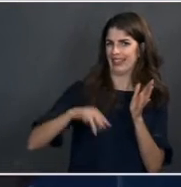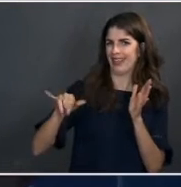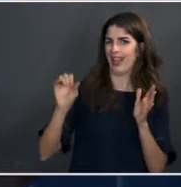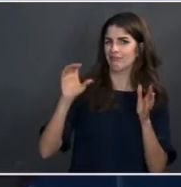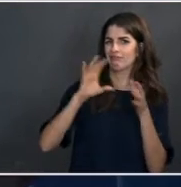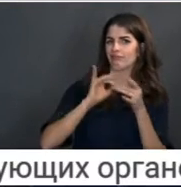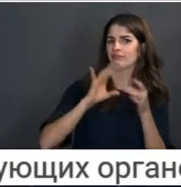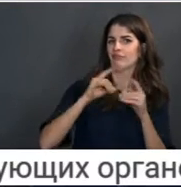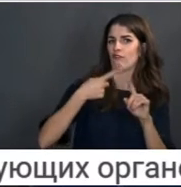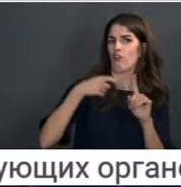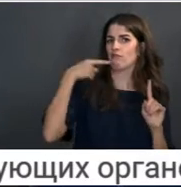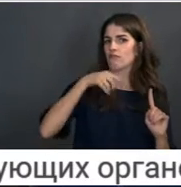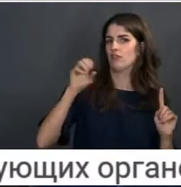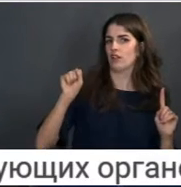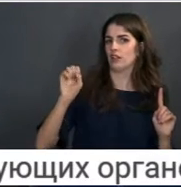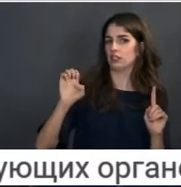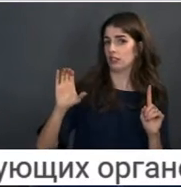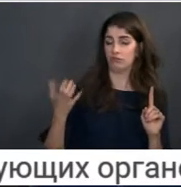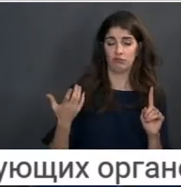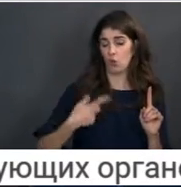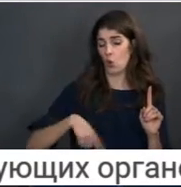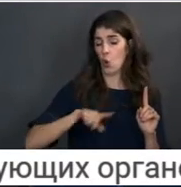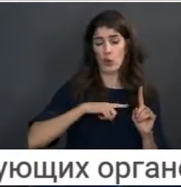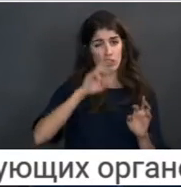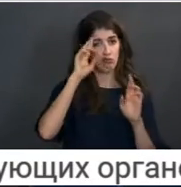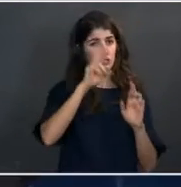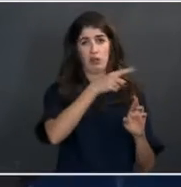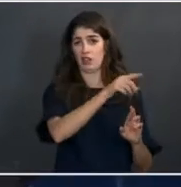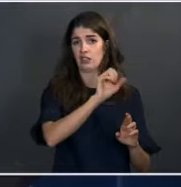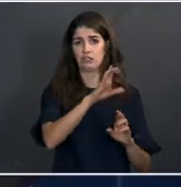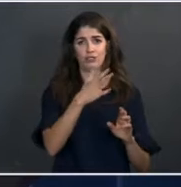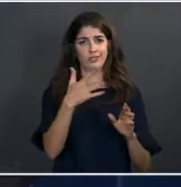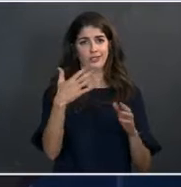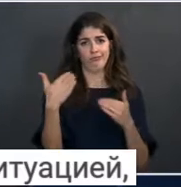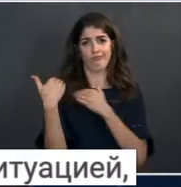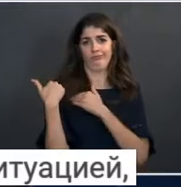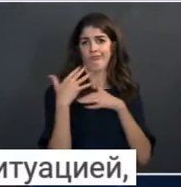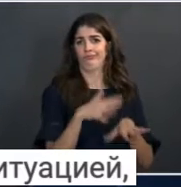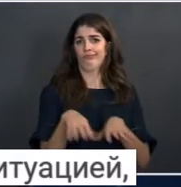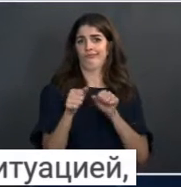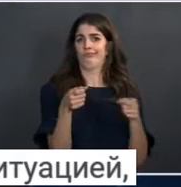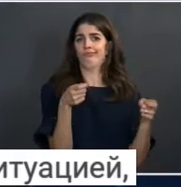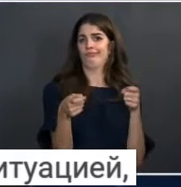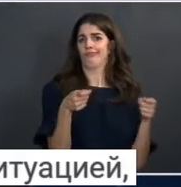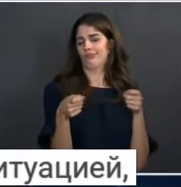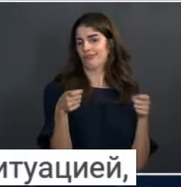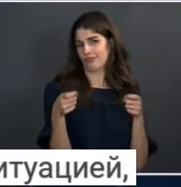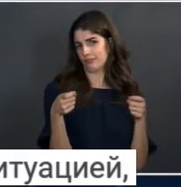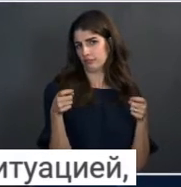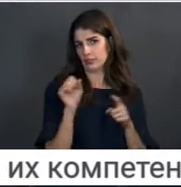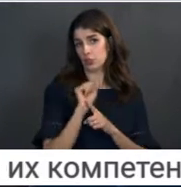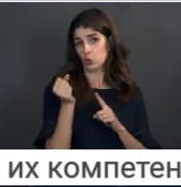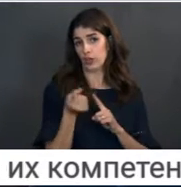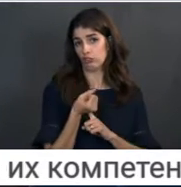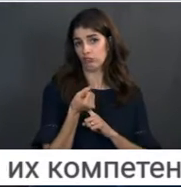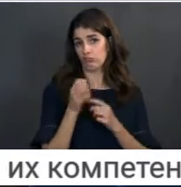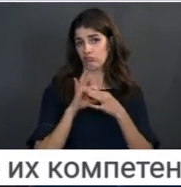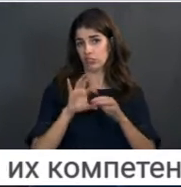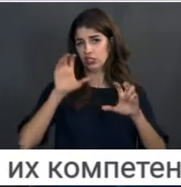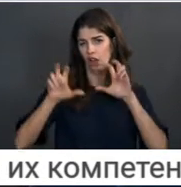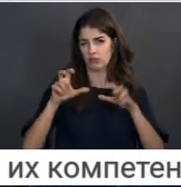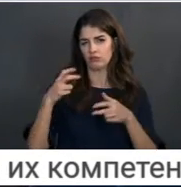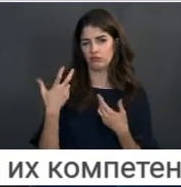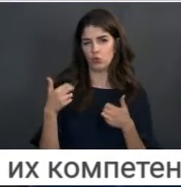And we, of course, respect the role of regulatory agencies. They are closely monitoring the situation, but it's under